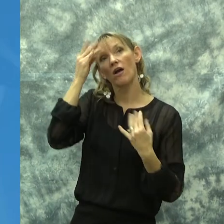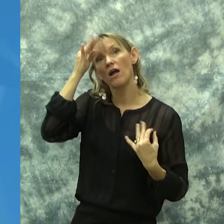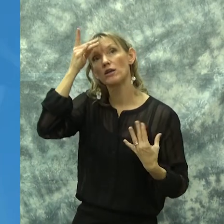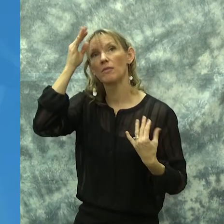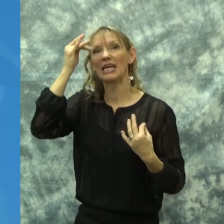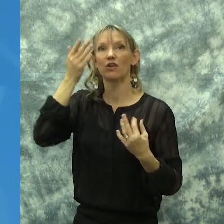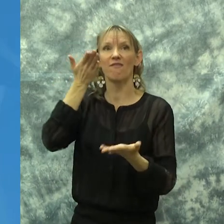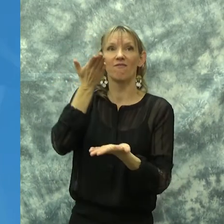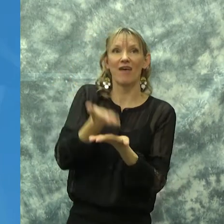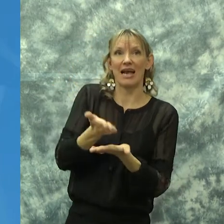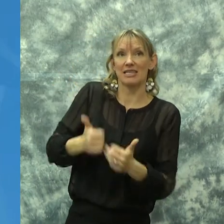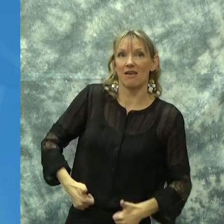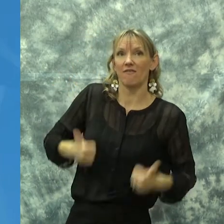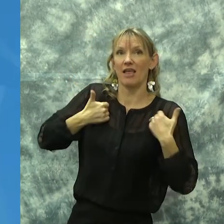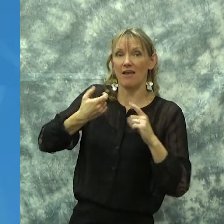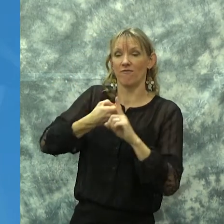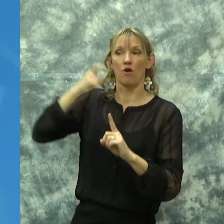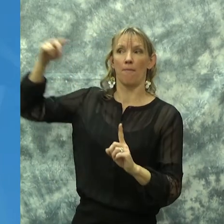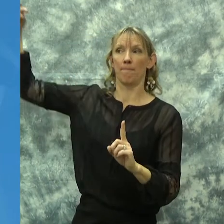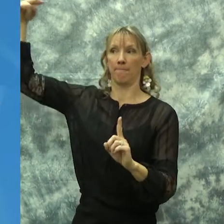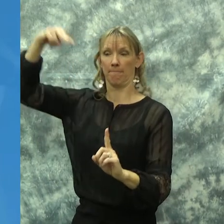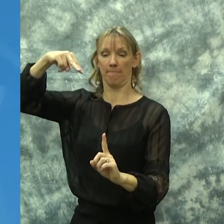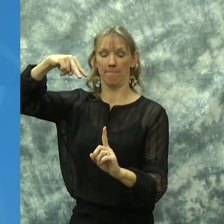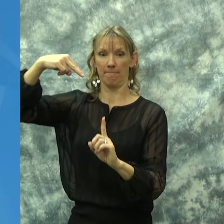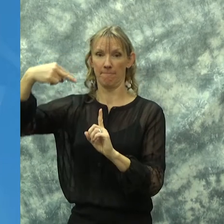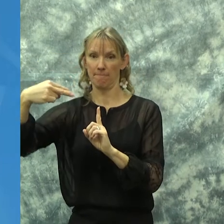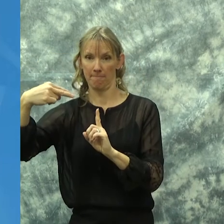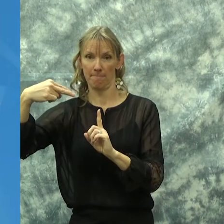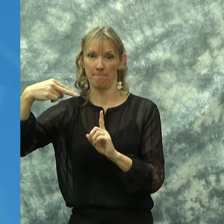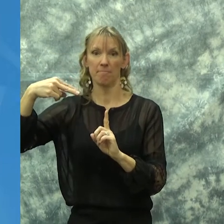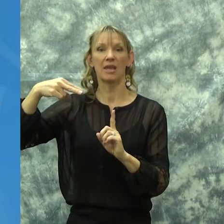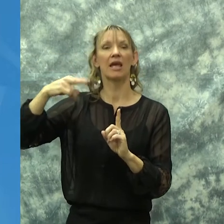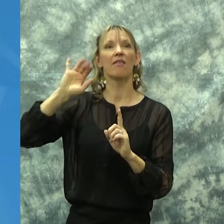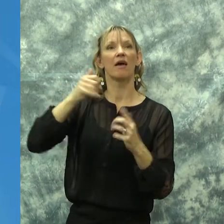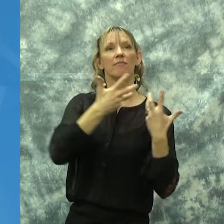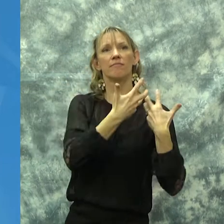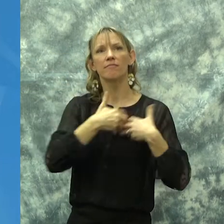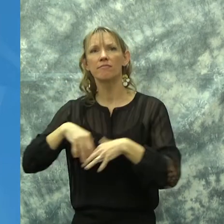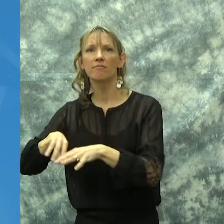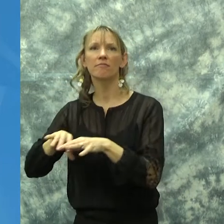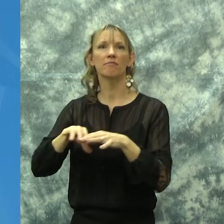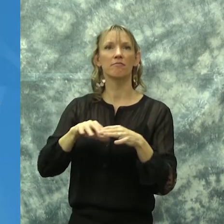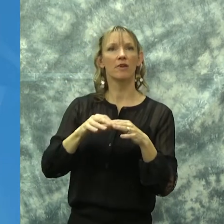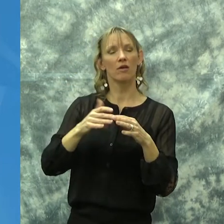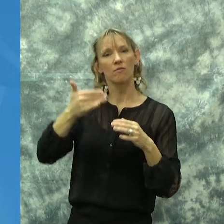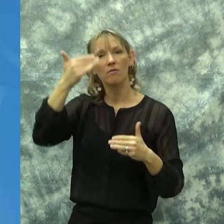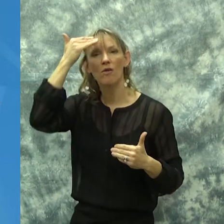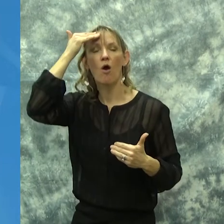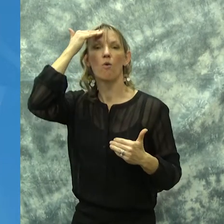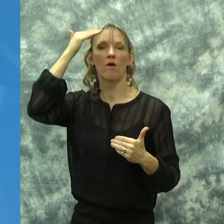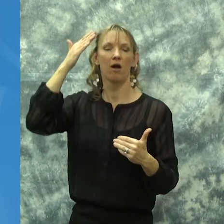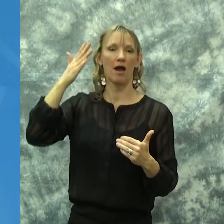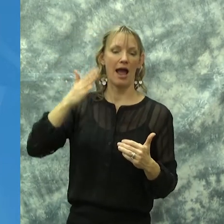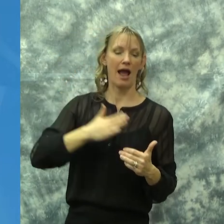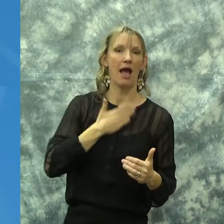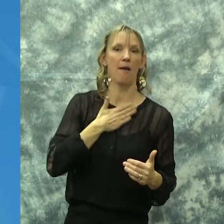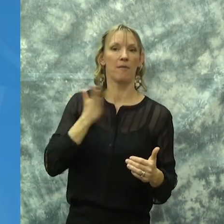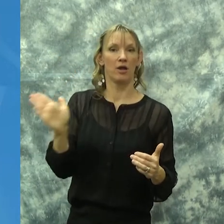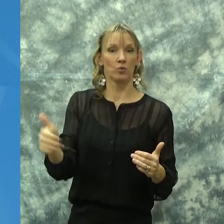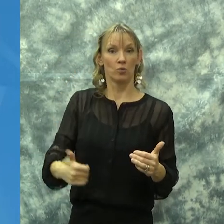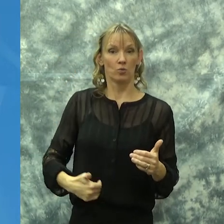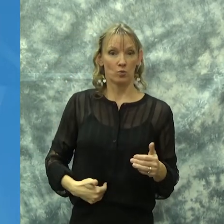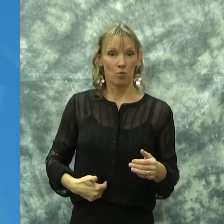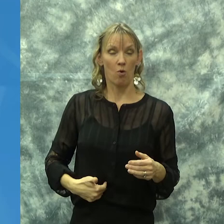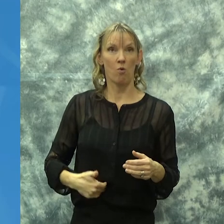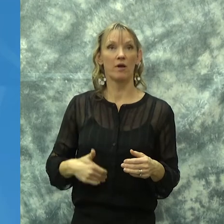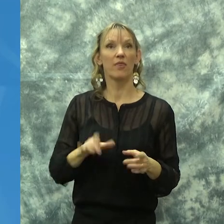facts of life from the highest point of view. It is the soliloquy of a beholding and jubilant soul.